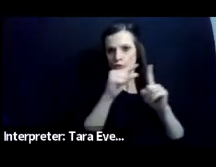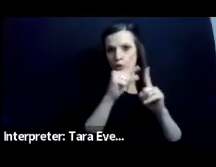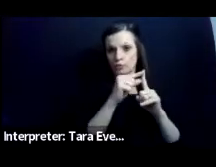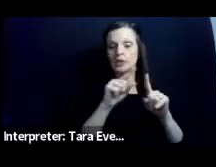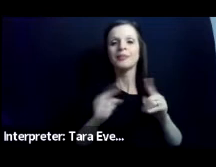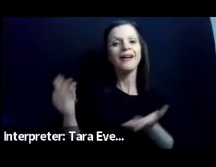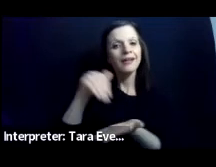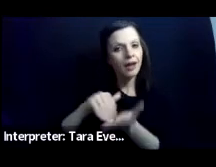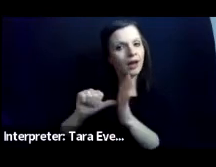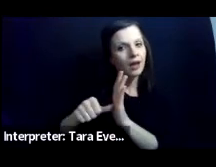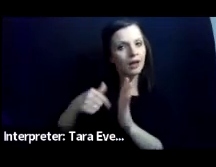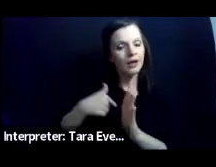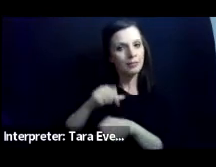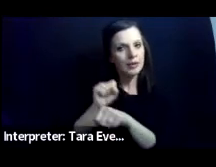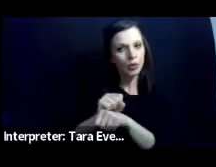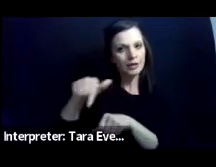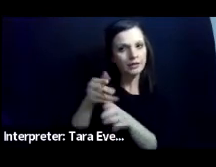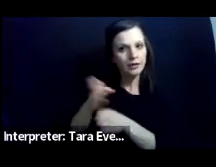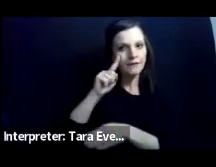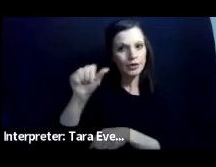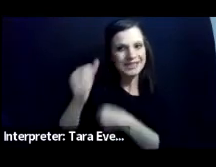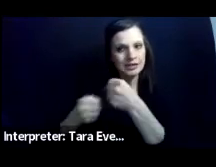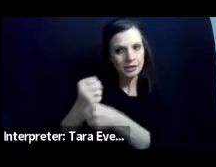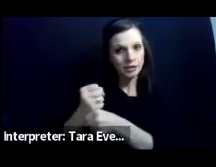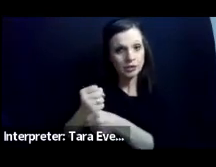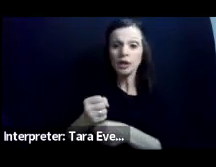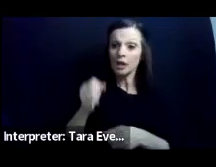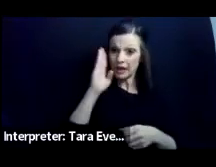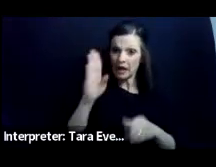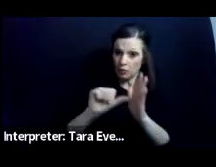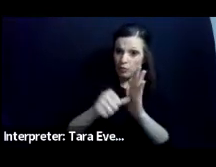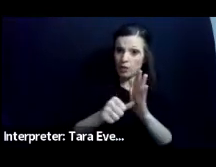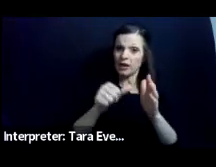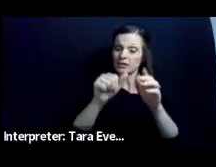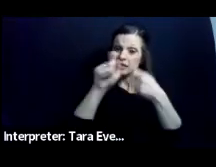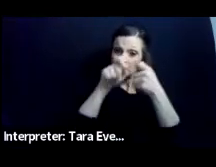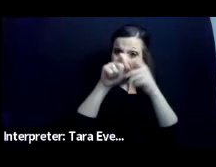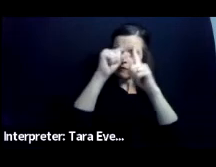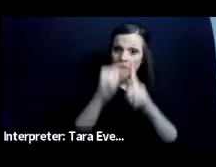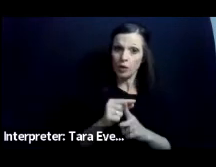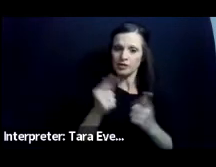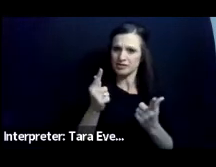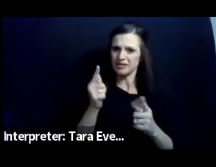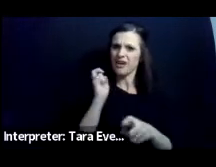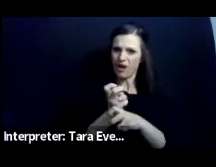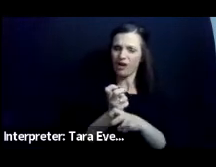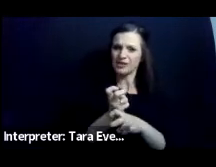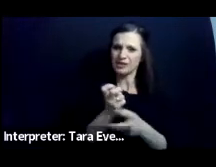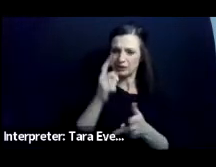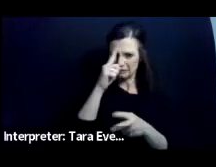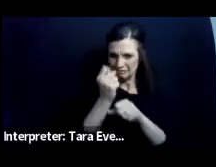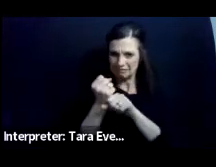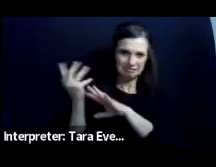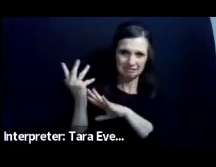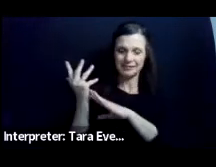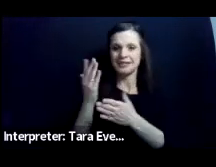some of them that were especially hard for me to stop using because I've used them for so long. It's important to get it to, in this day and age, the term